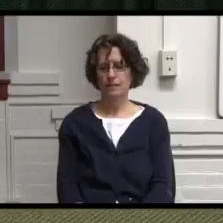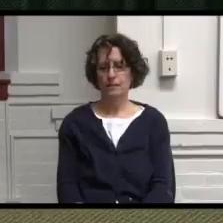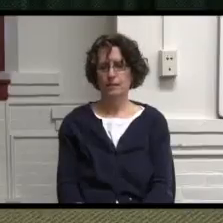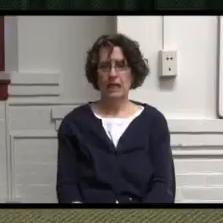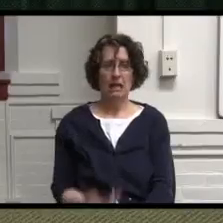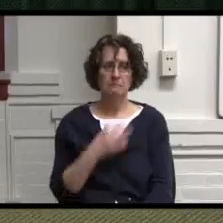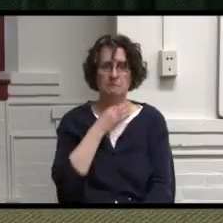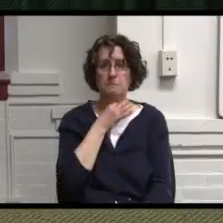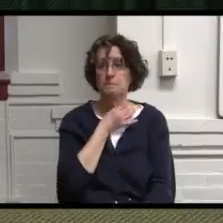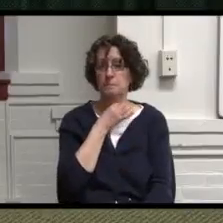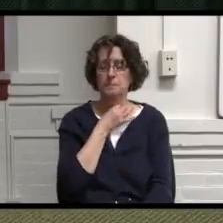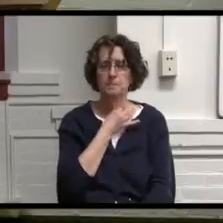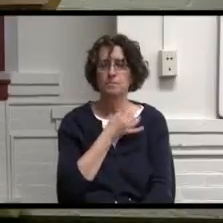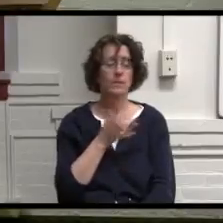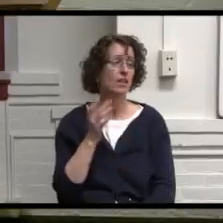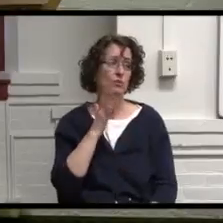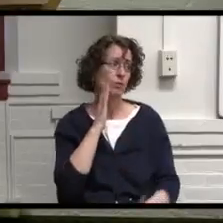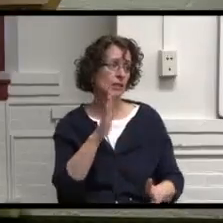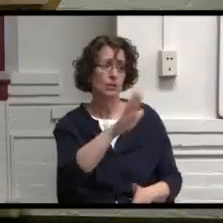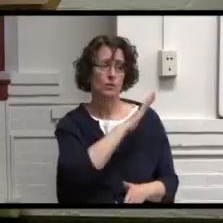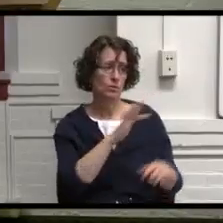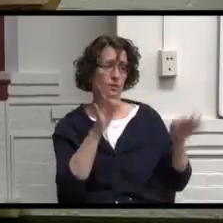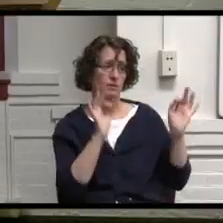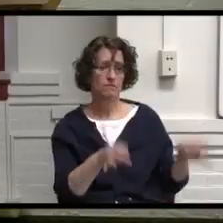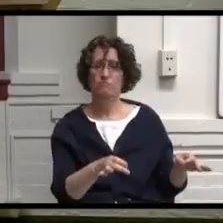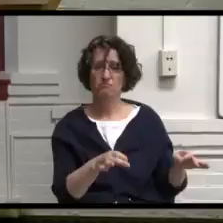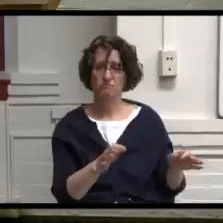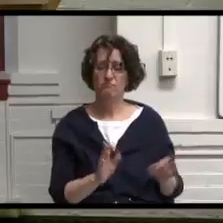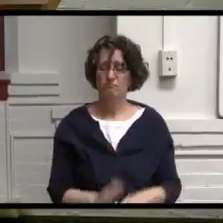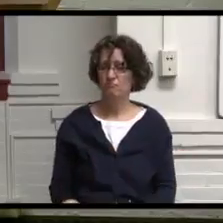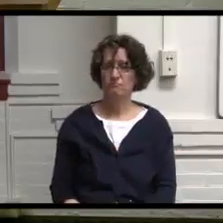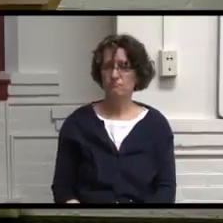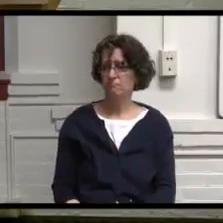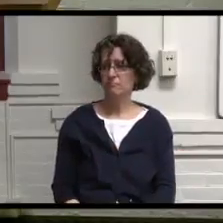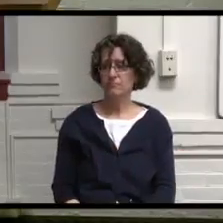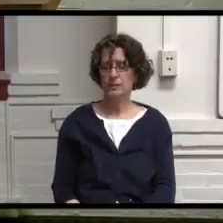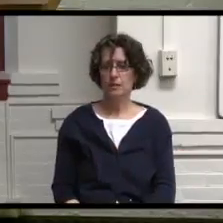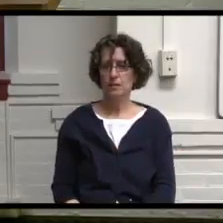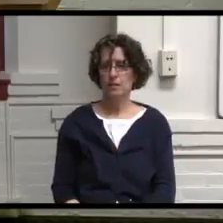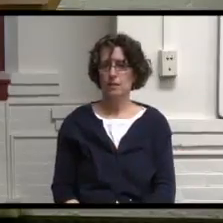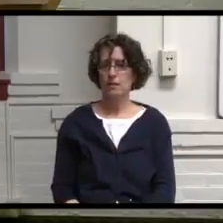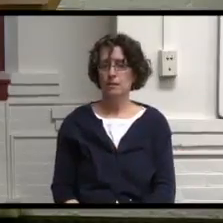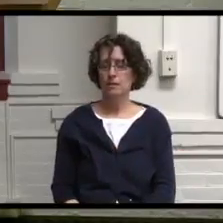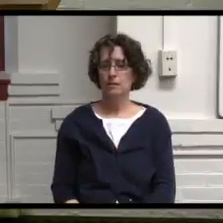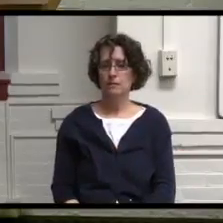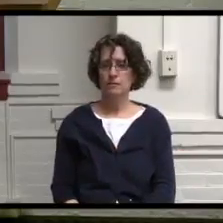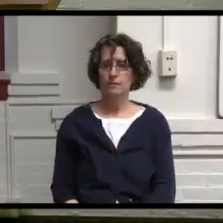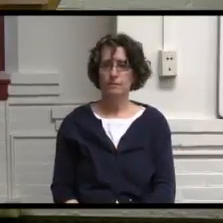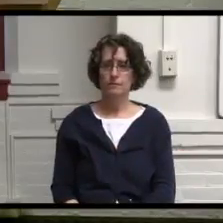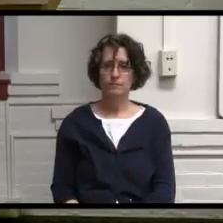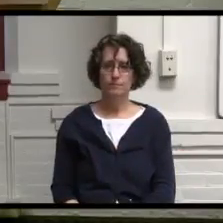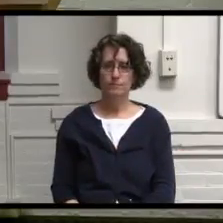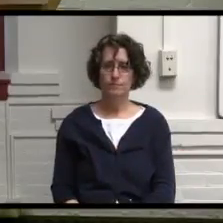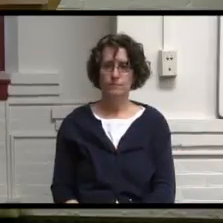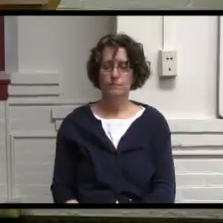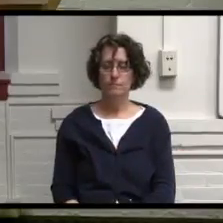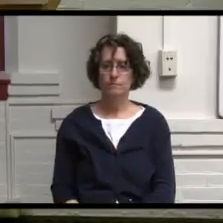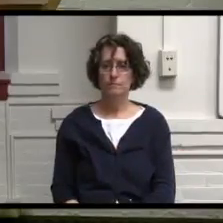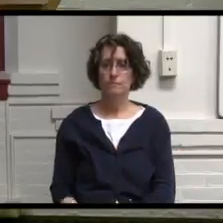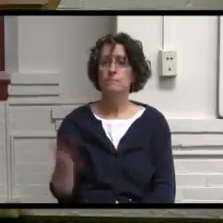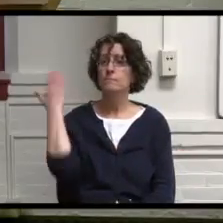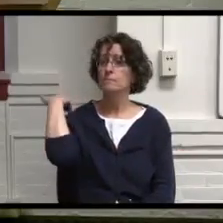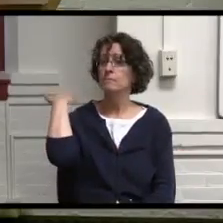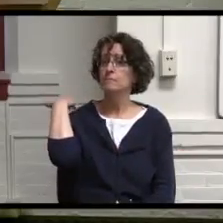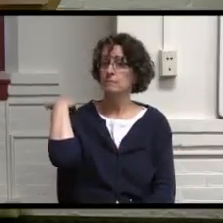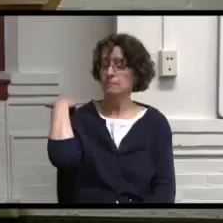Well, that is up to you folks. The board felt, and I was one of those that